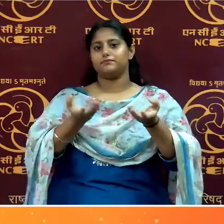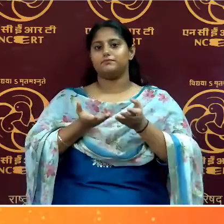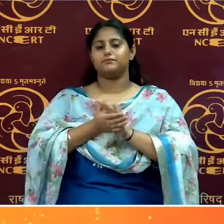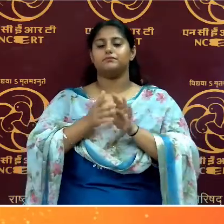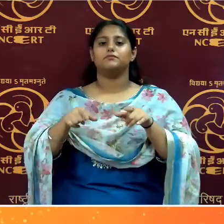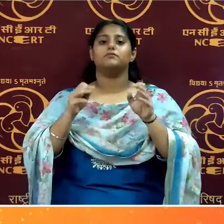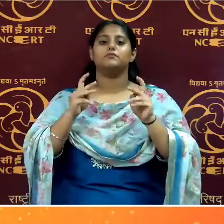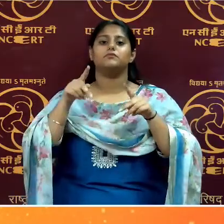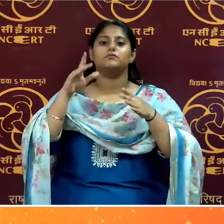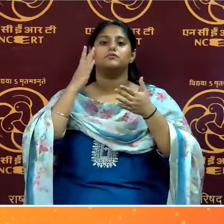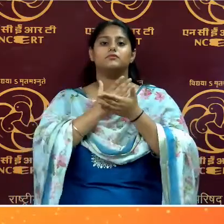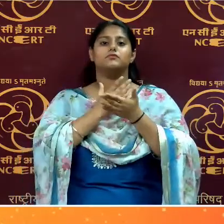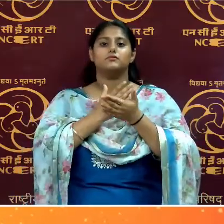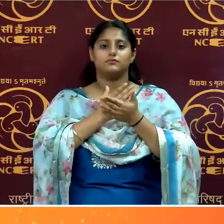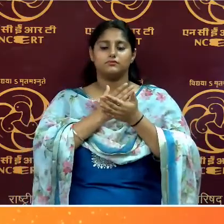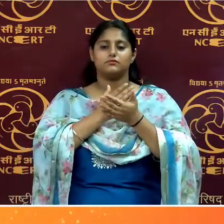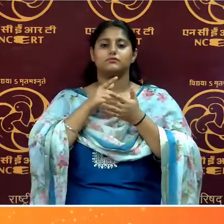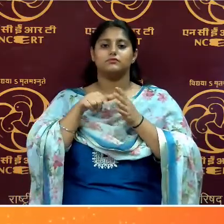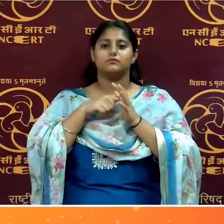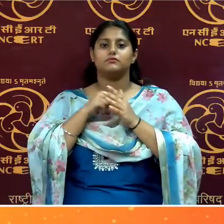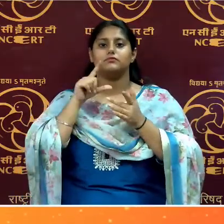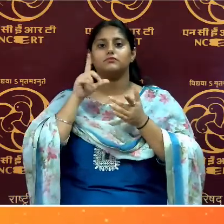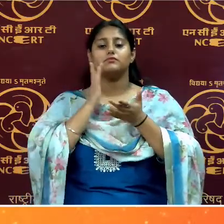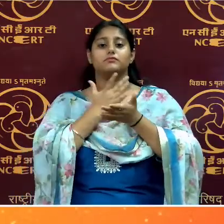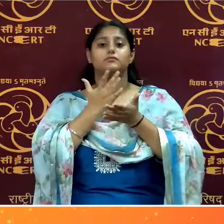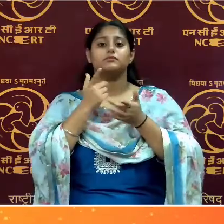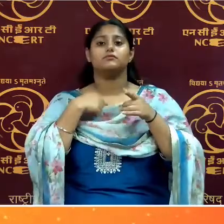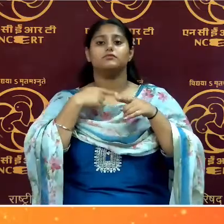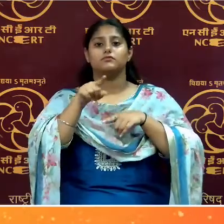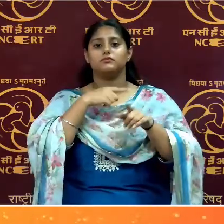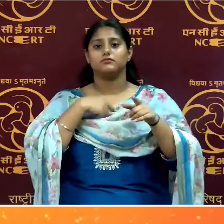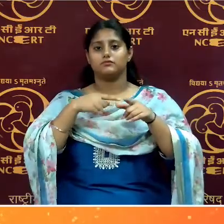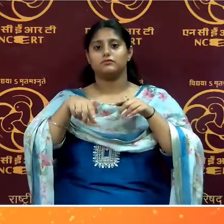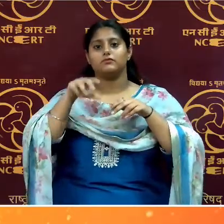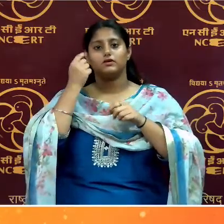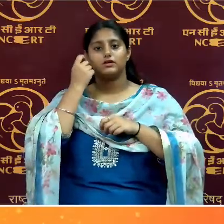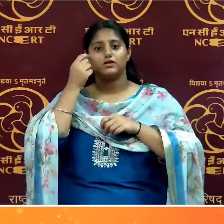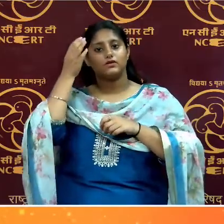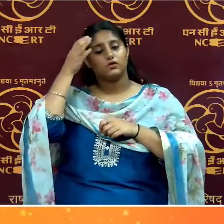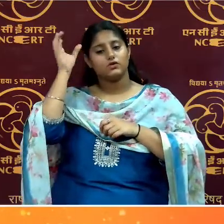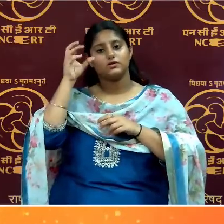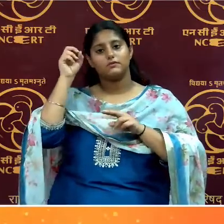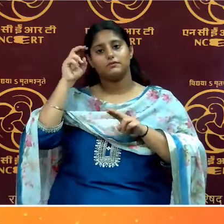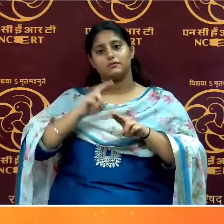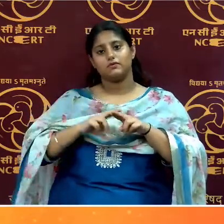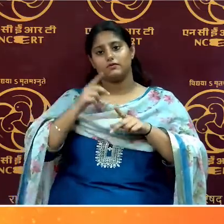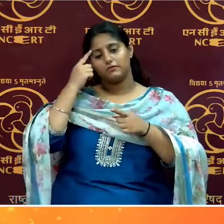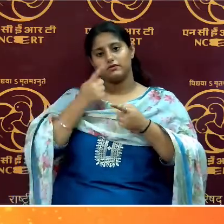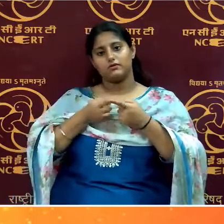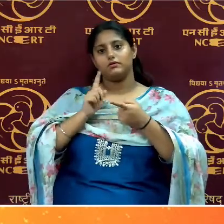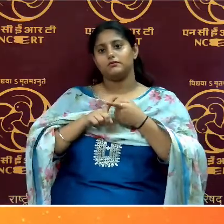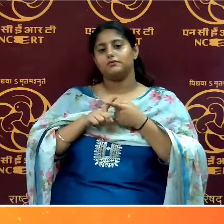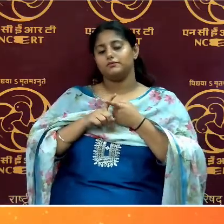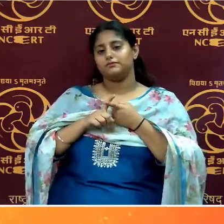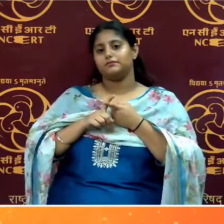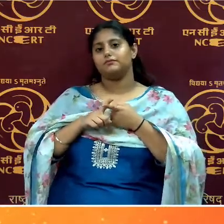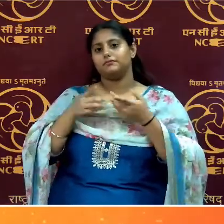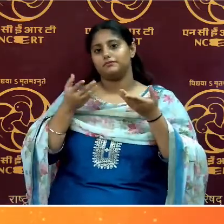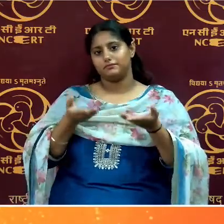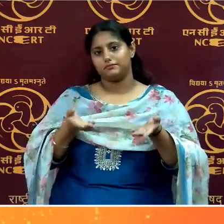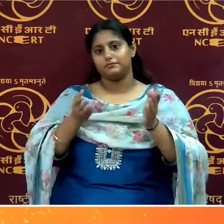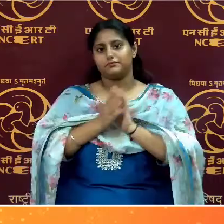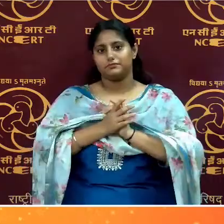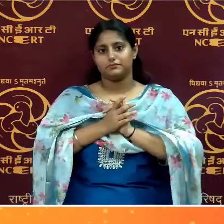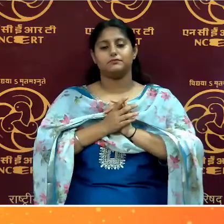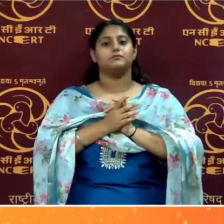this chapter and to have an understanding of the concept, we have invited our expert in the studio. We are